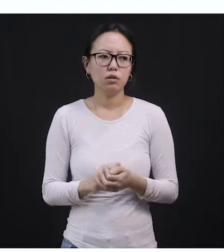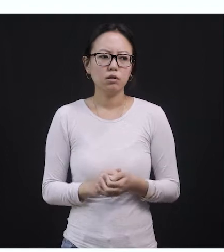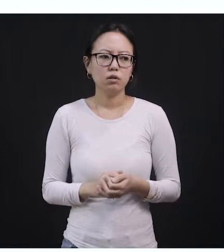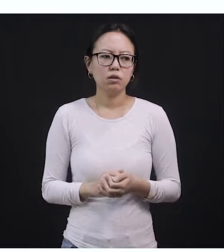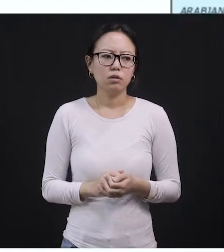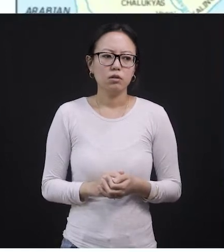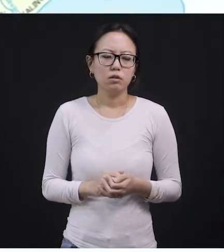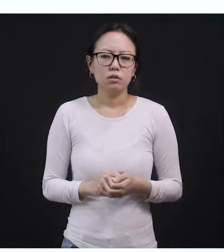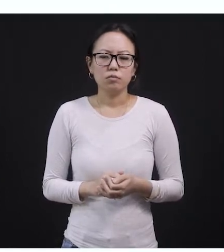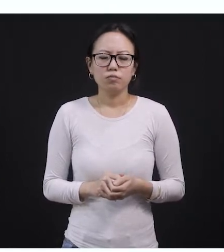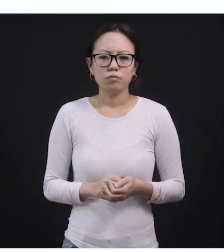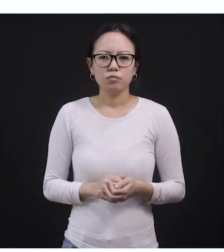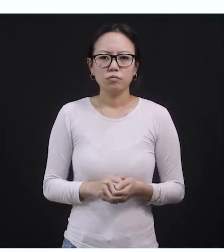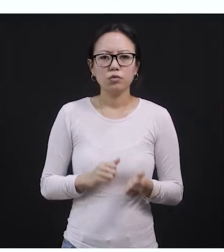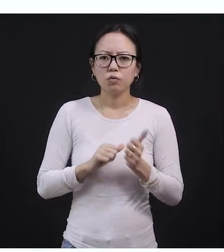Nalanda University.